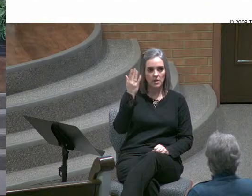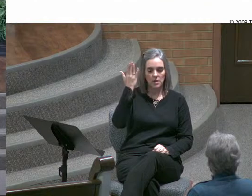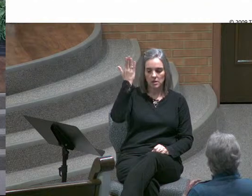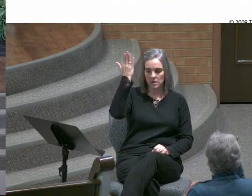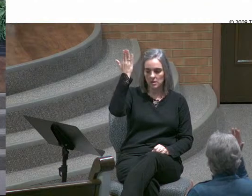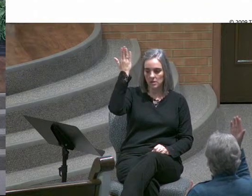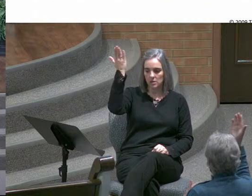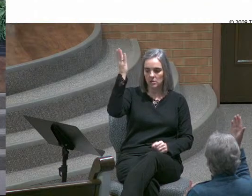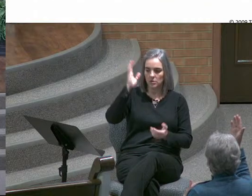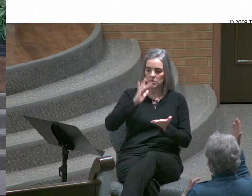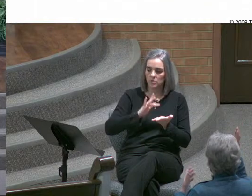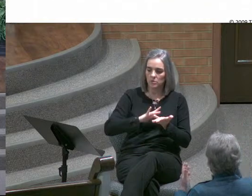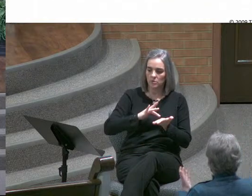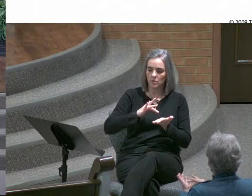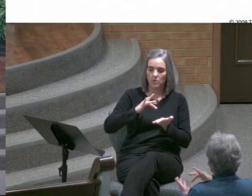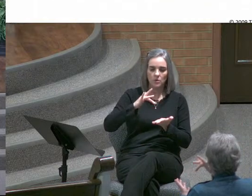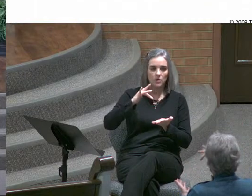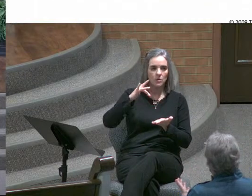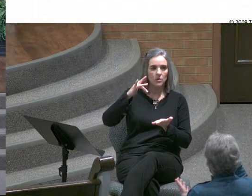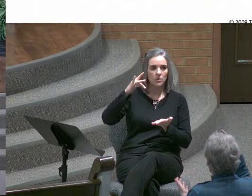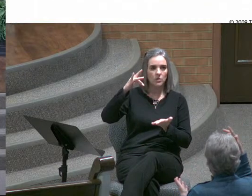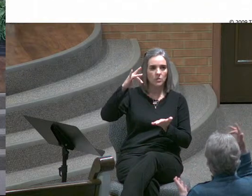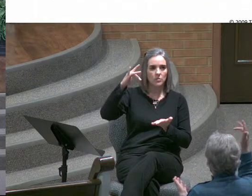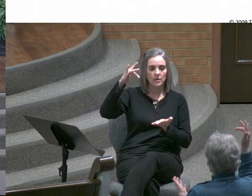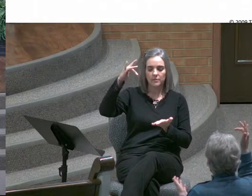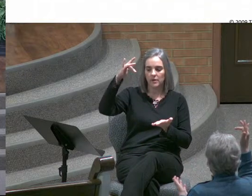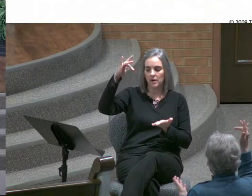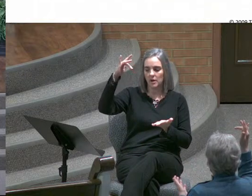To see you